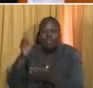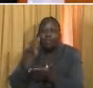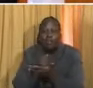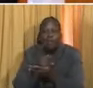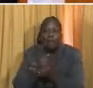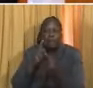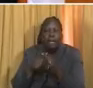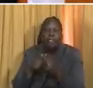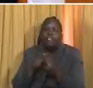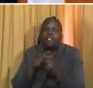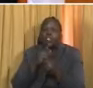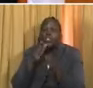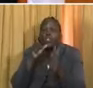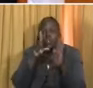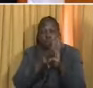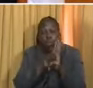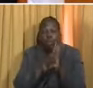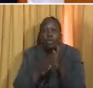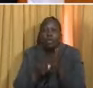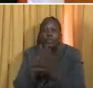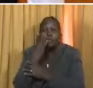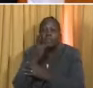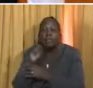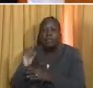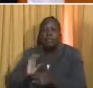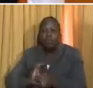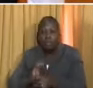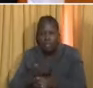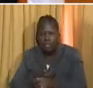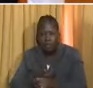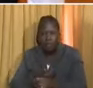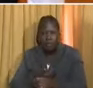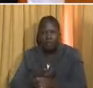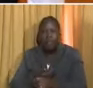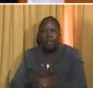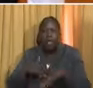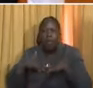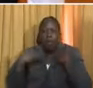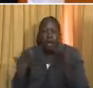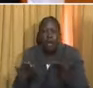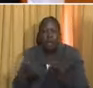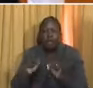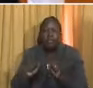establishing the steering committee, for which he ought to have been held liable.